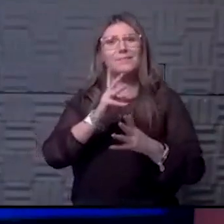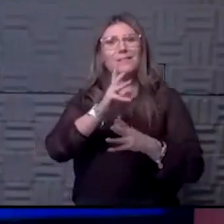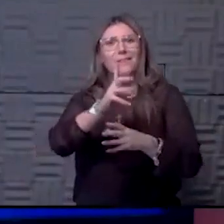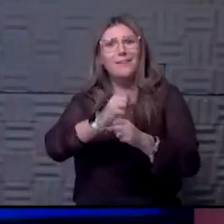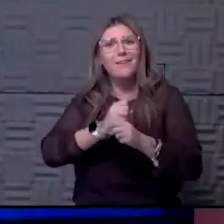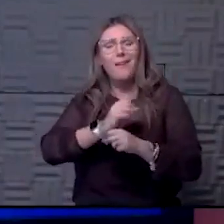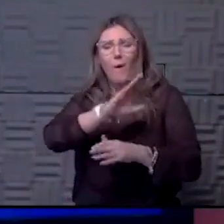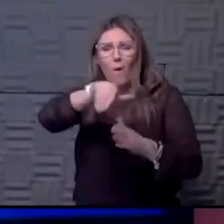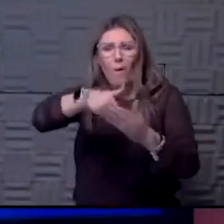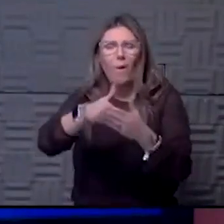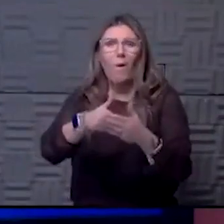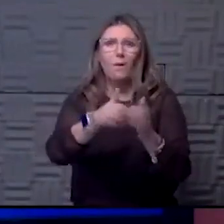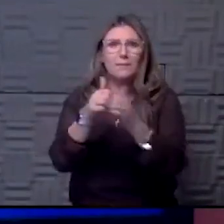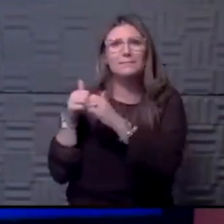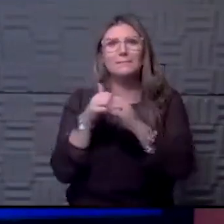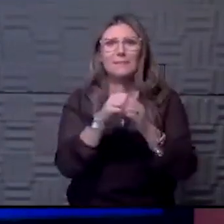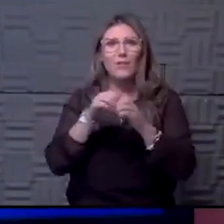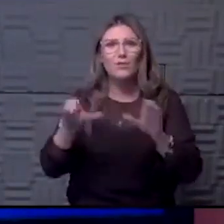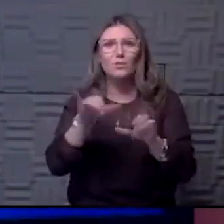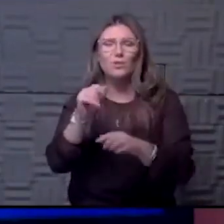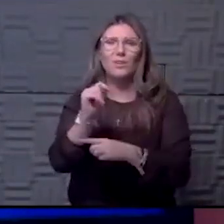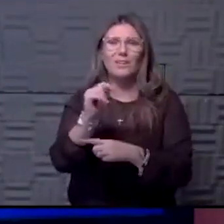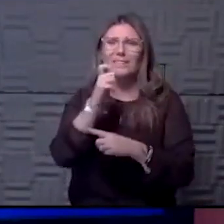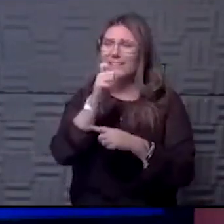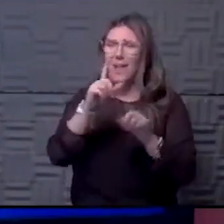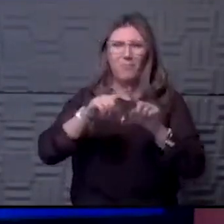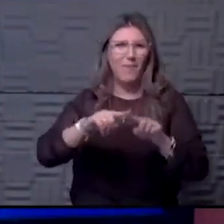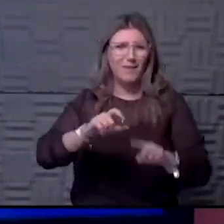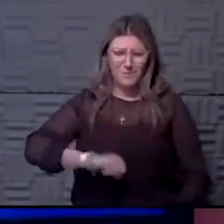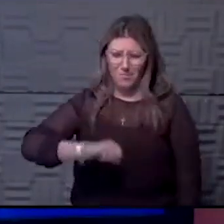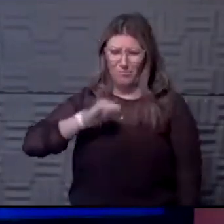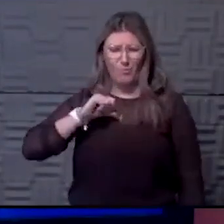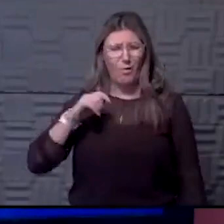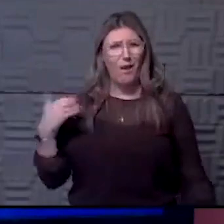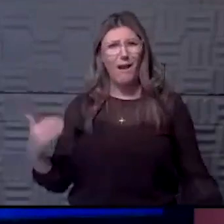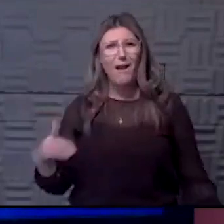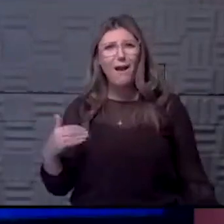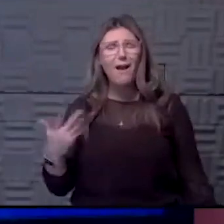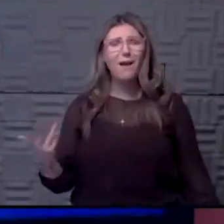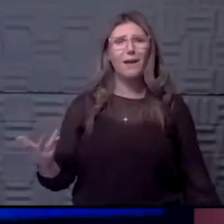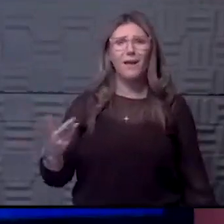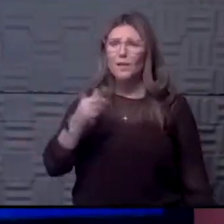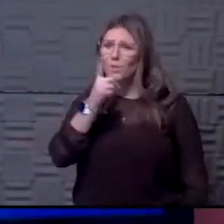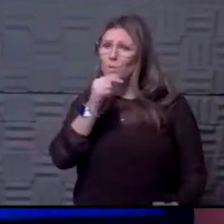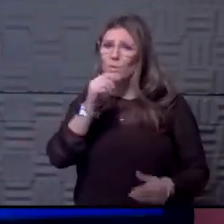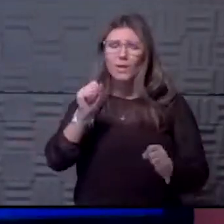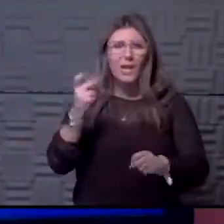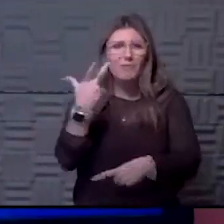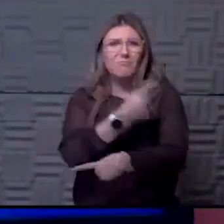Don't base this on pride. Base this on who can get the vaccines completed as